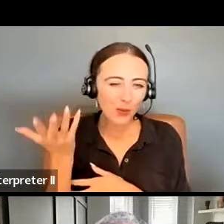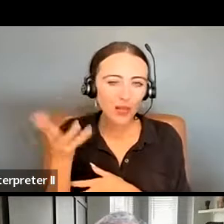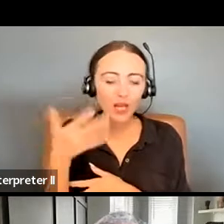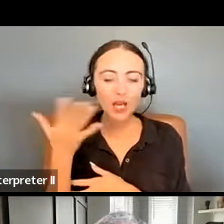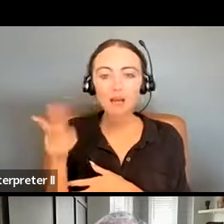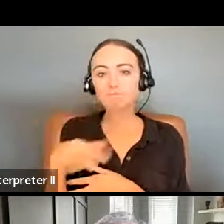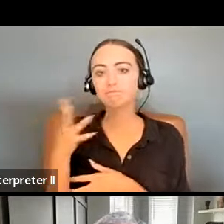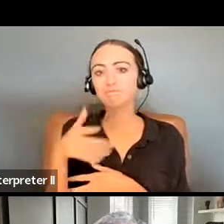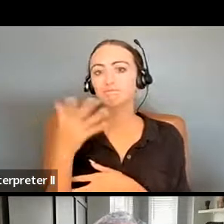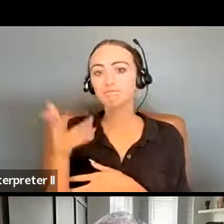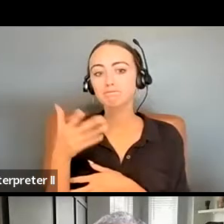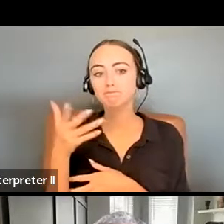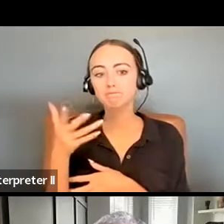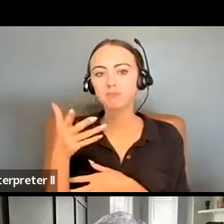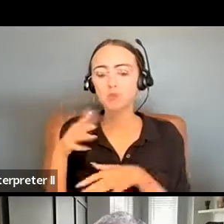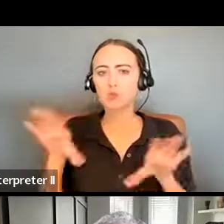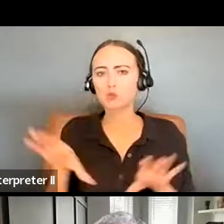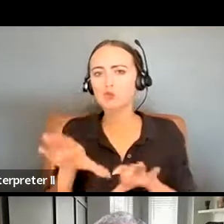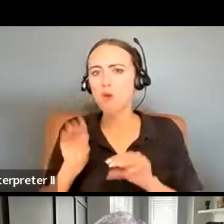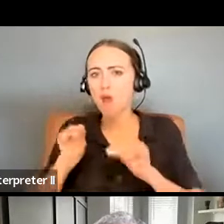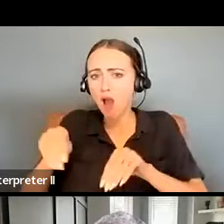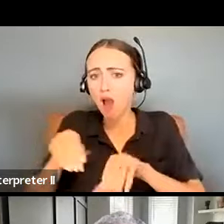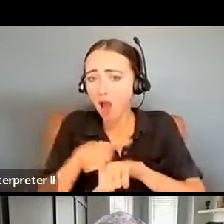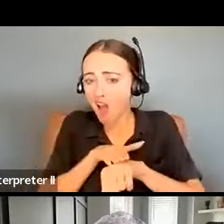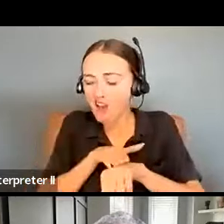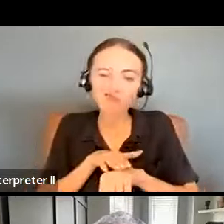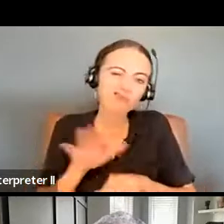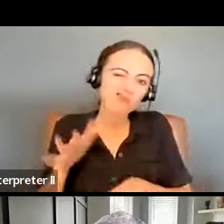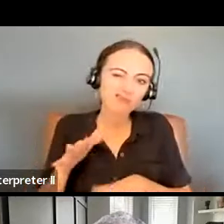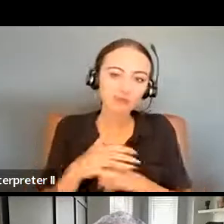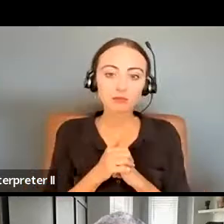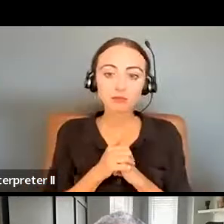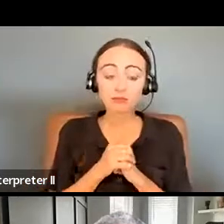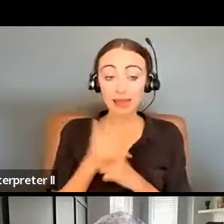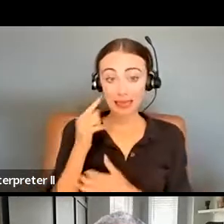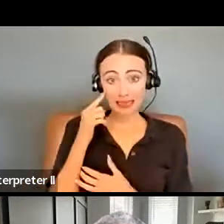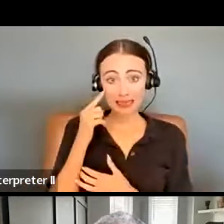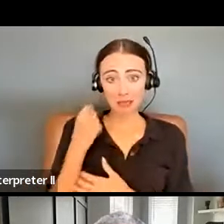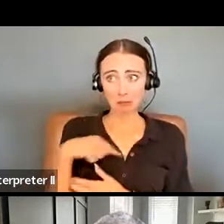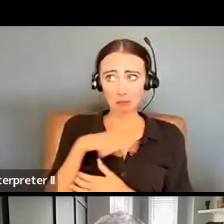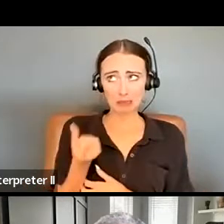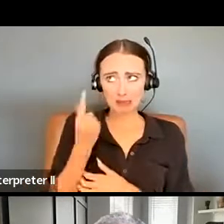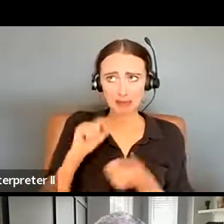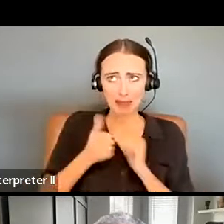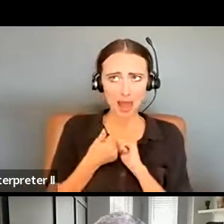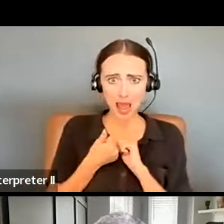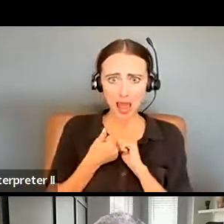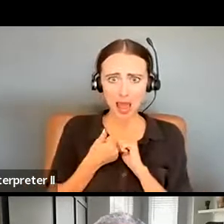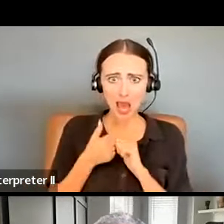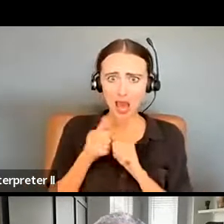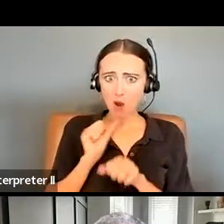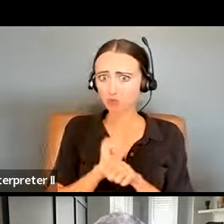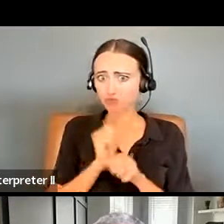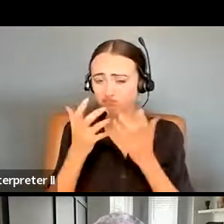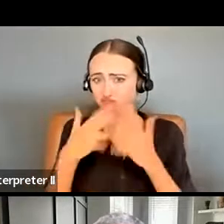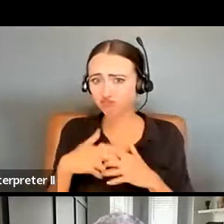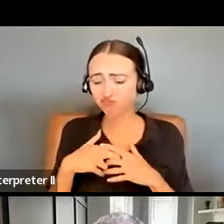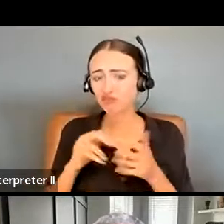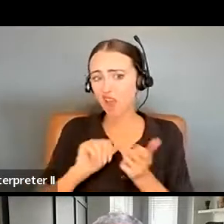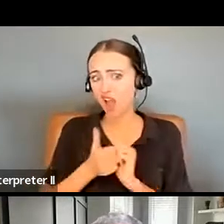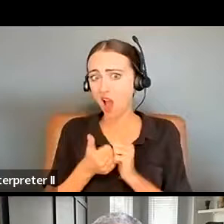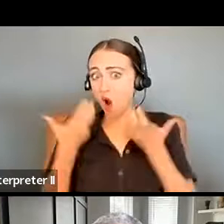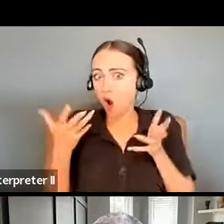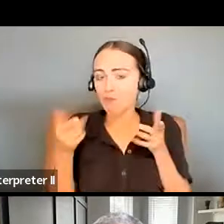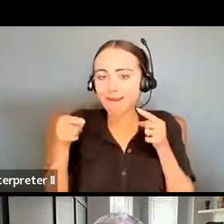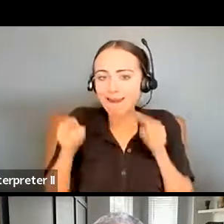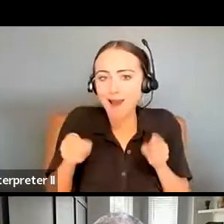move this, in bits and pieces. I think that we understand how it works, how it's already working by